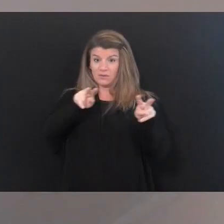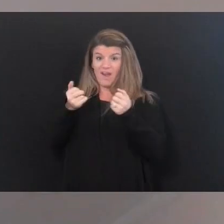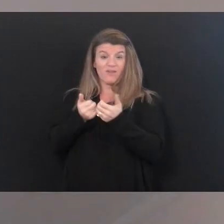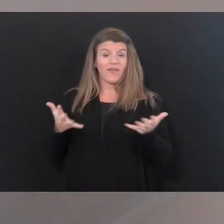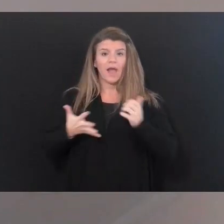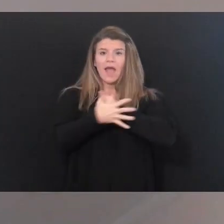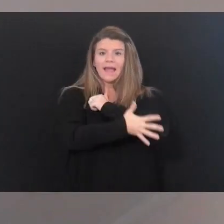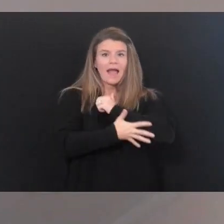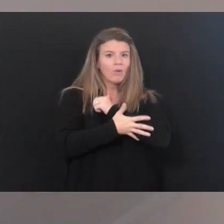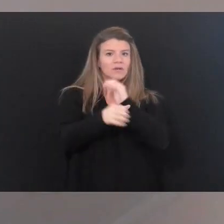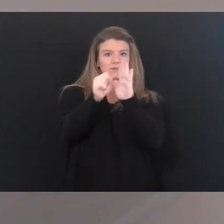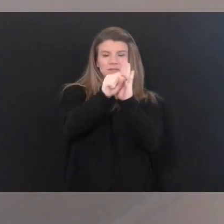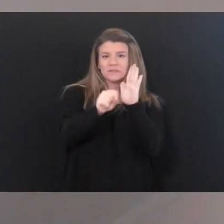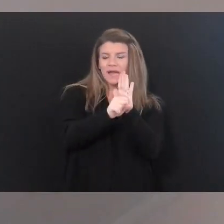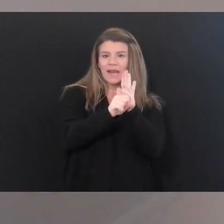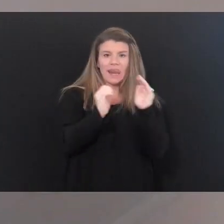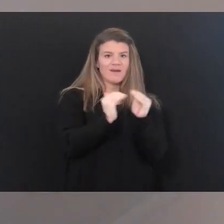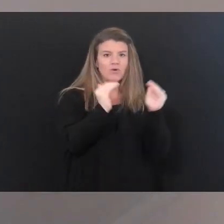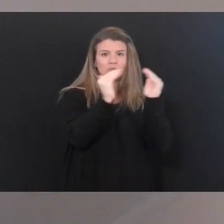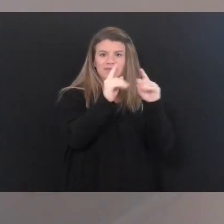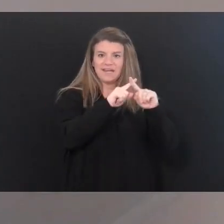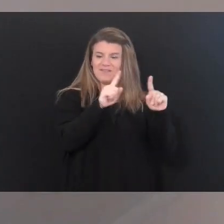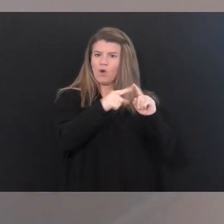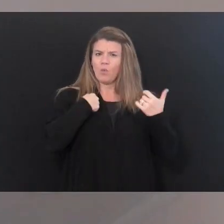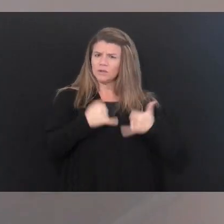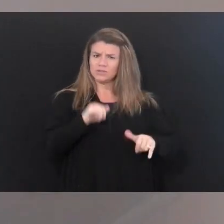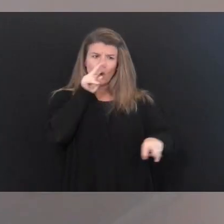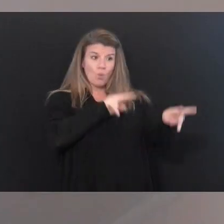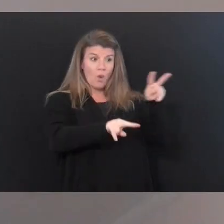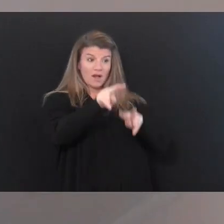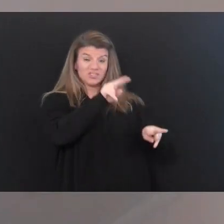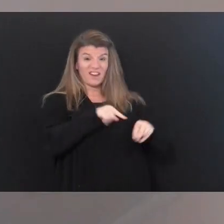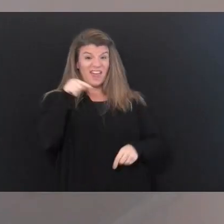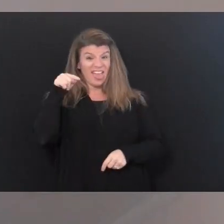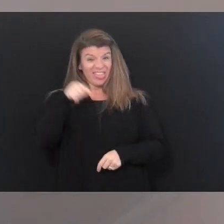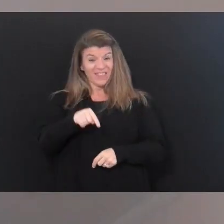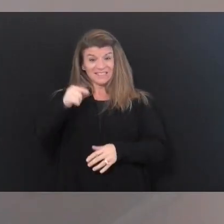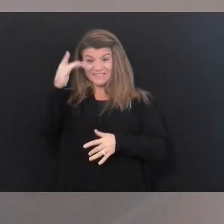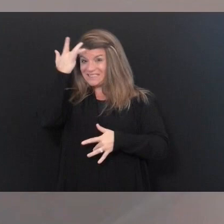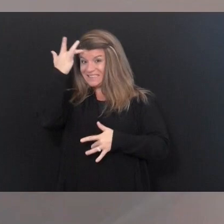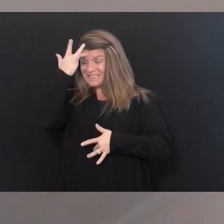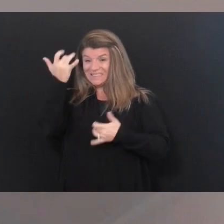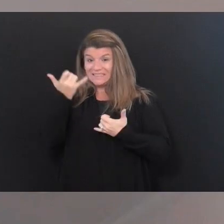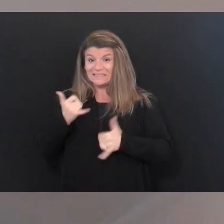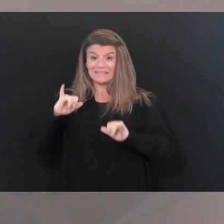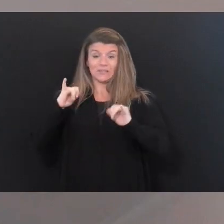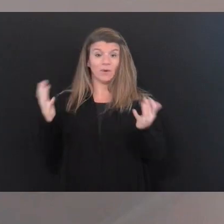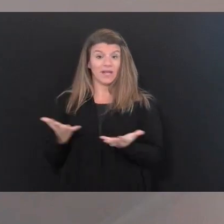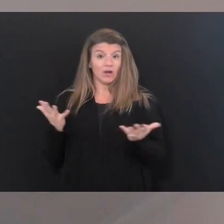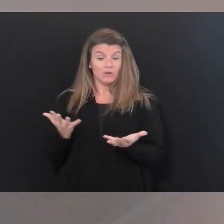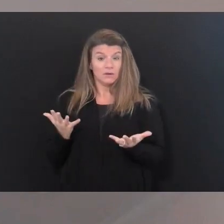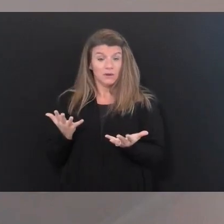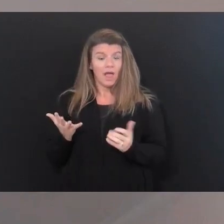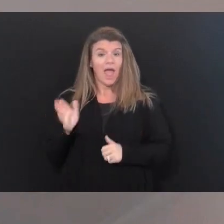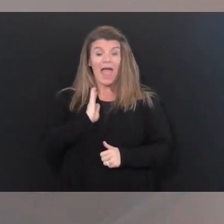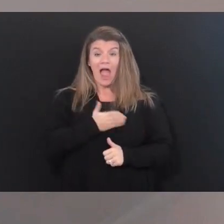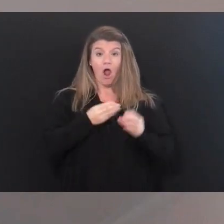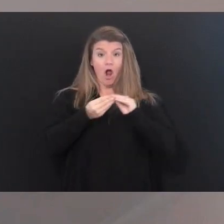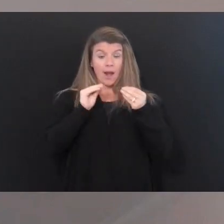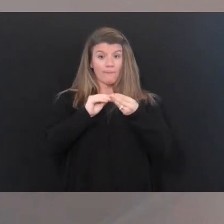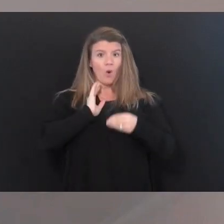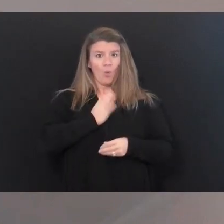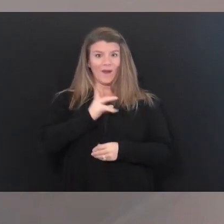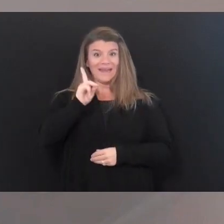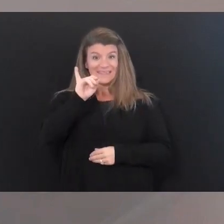at the state level. As the governor said, this virus is still here. Our flattening the curve really just took an